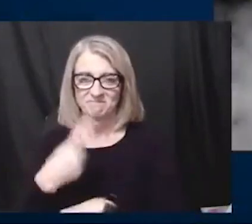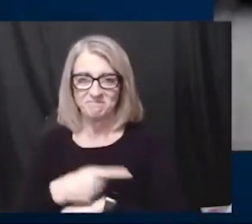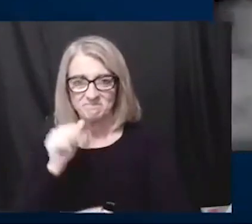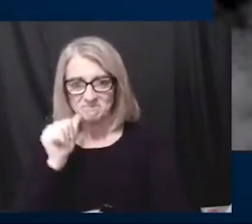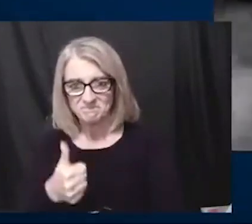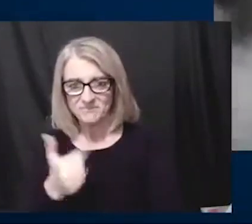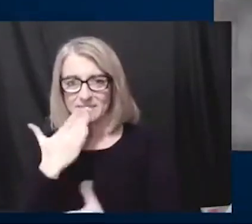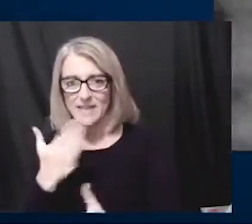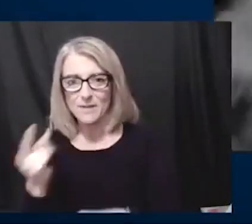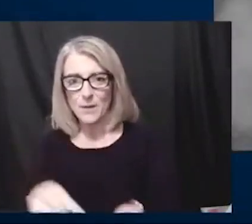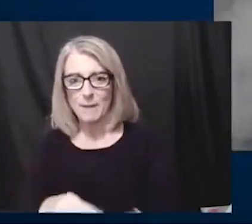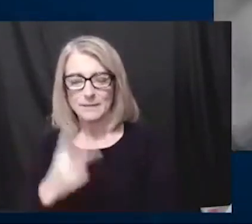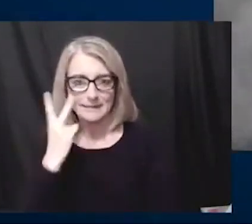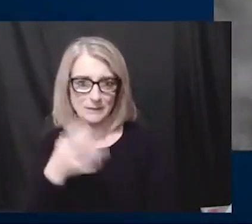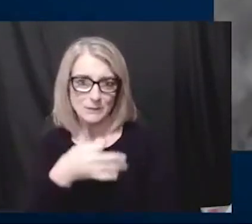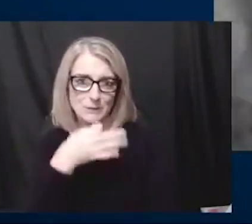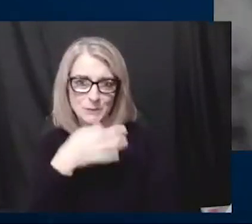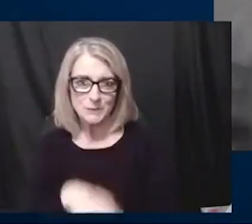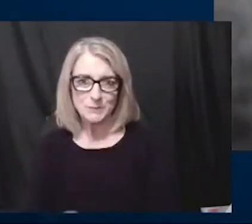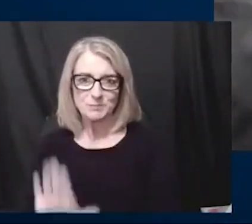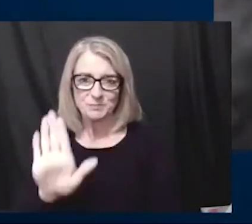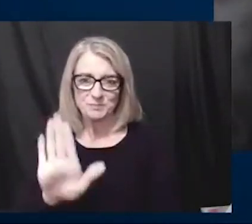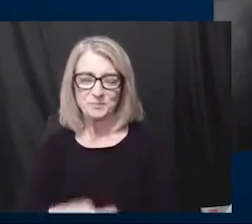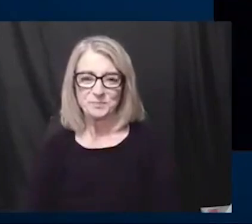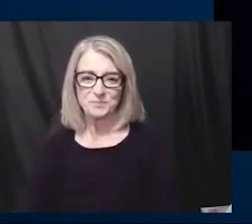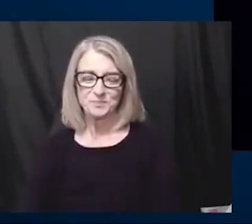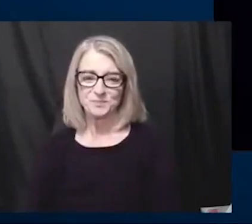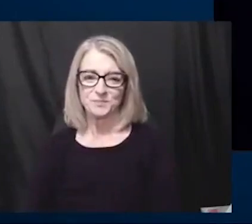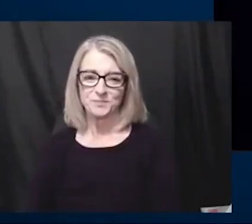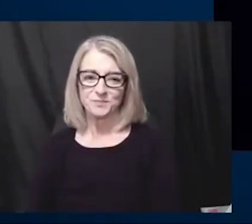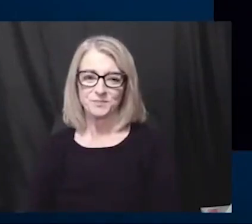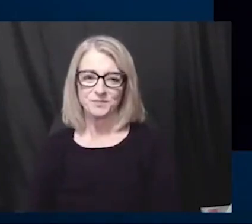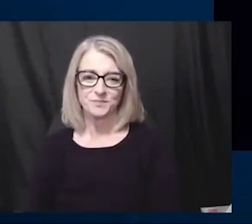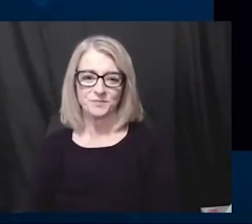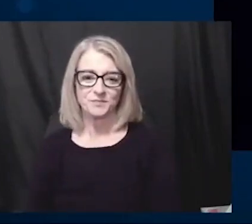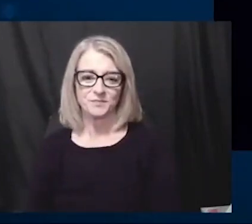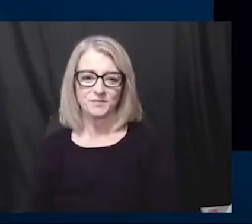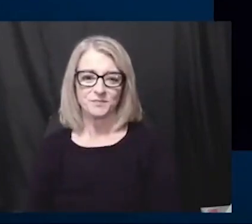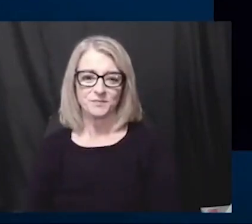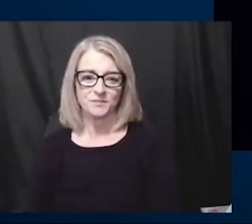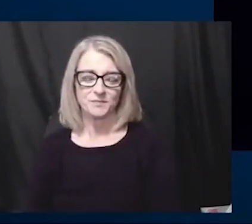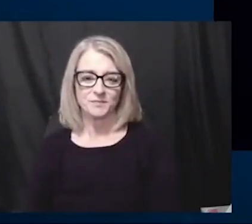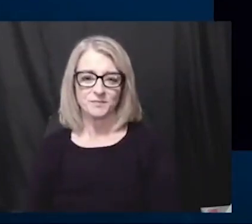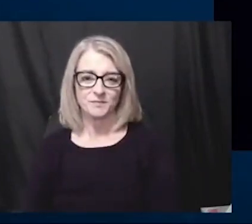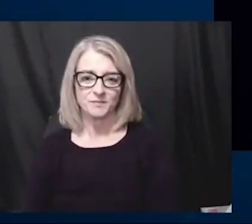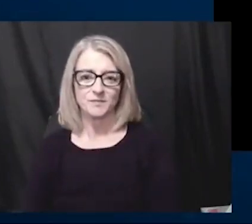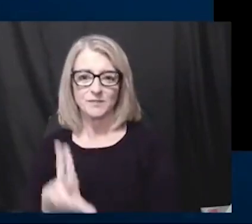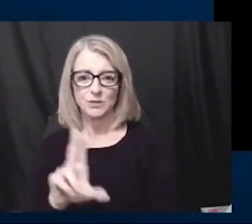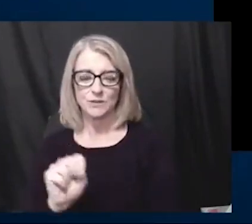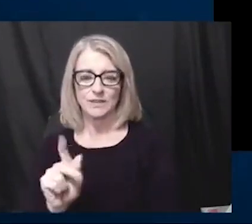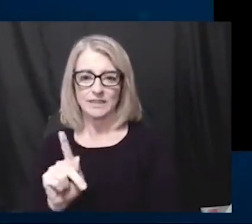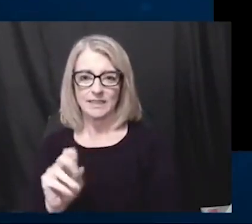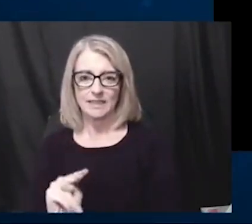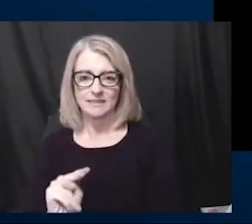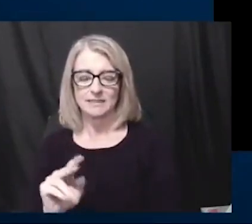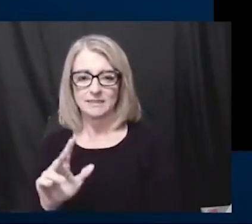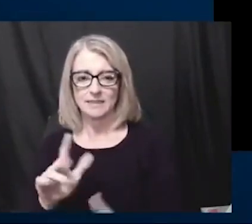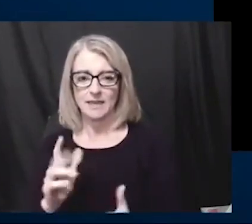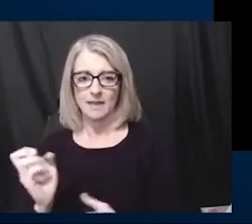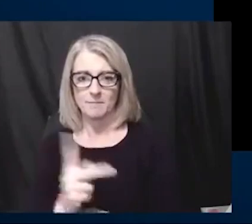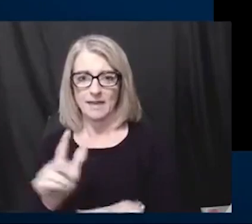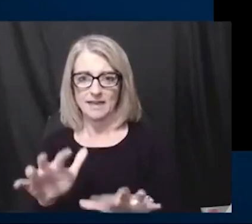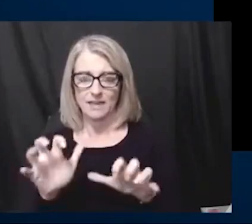to not roll the dice, because you are rolling the dice with your children's health, and they don't really have that ability to make those decisions. So